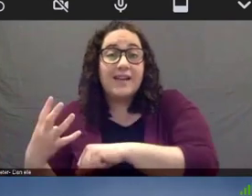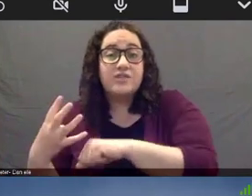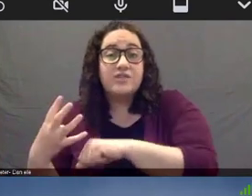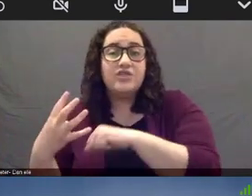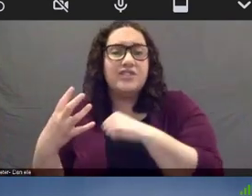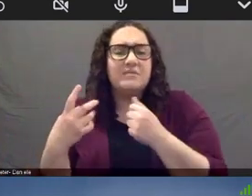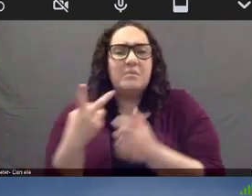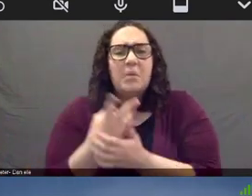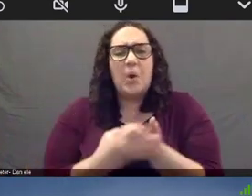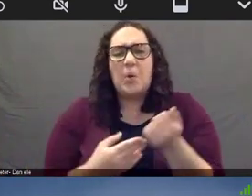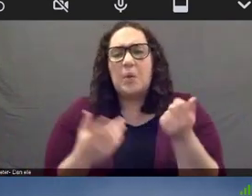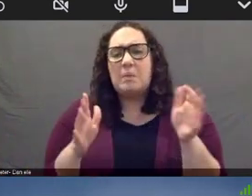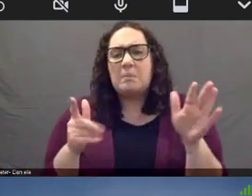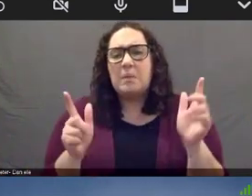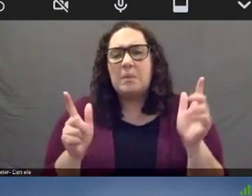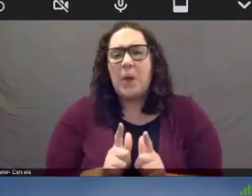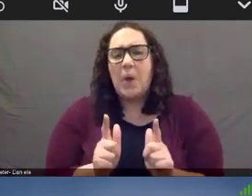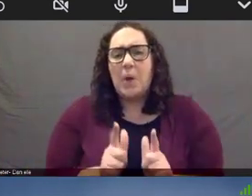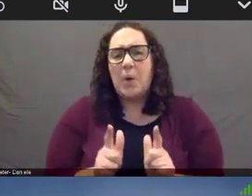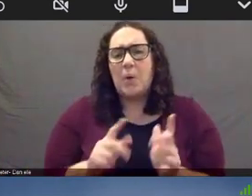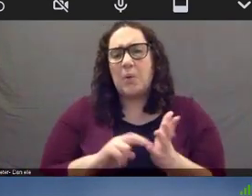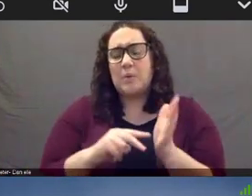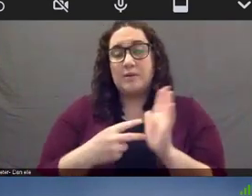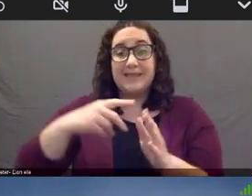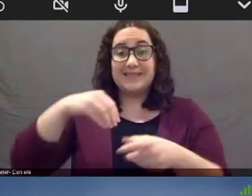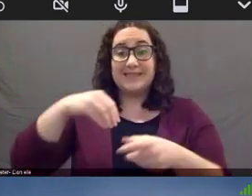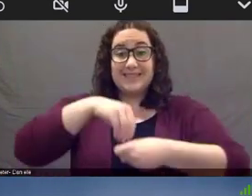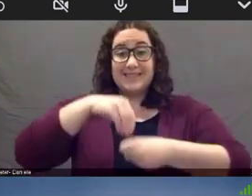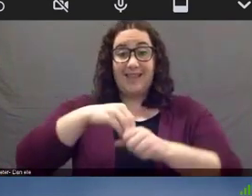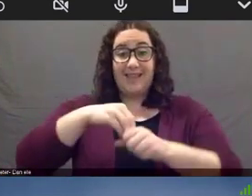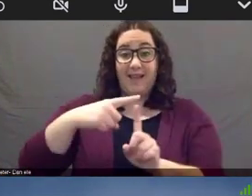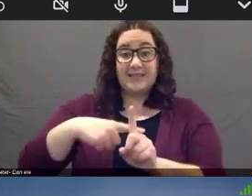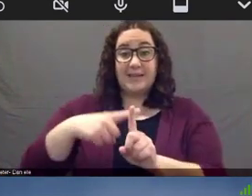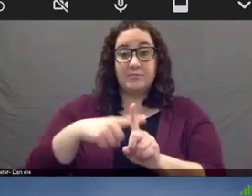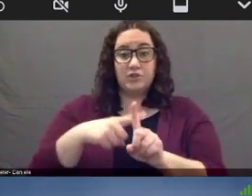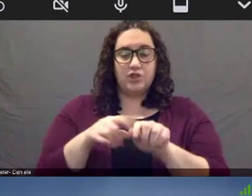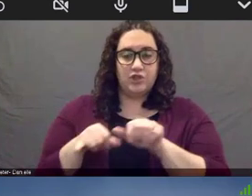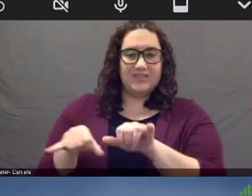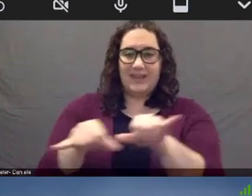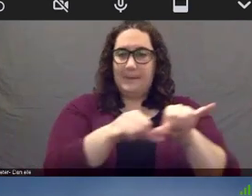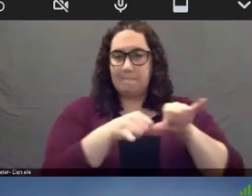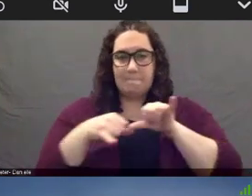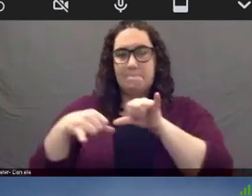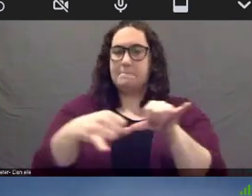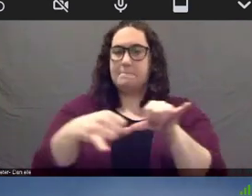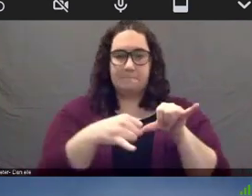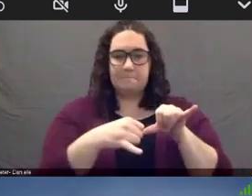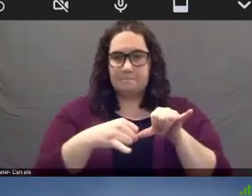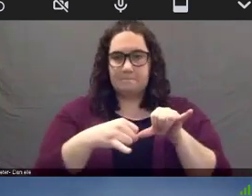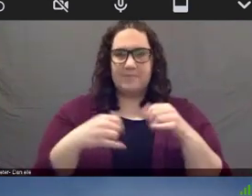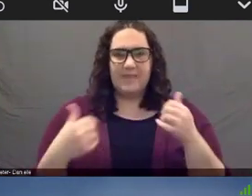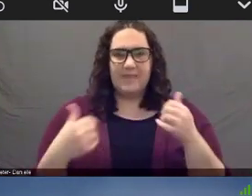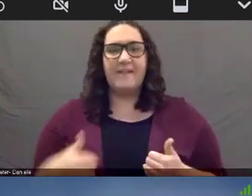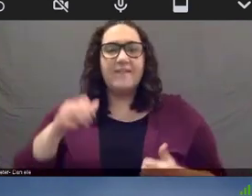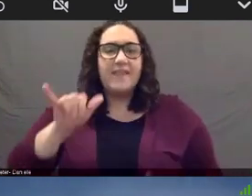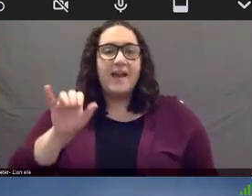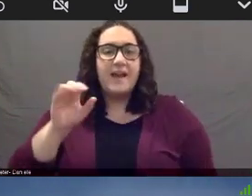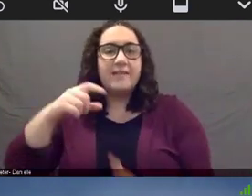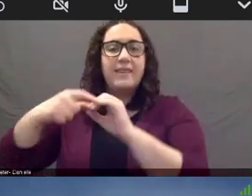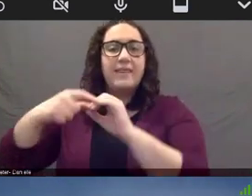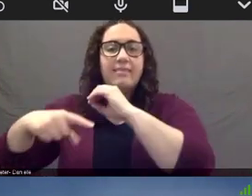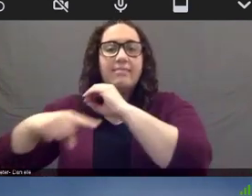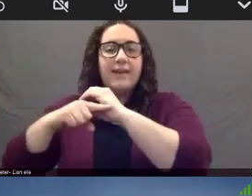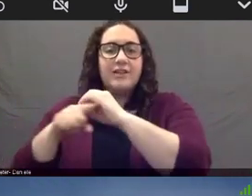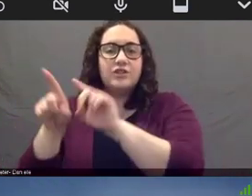inside the material. And then I get this equation. So I can solve, I'm only solving for one temperature. So we're saying temperature